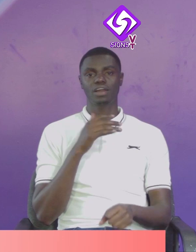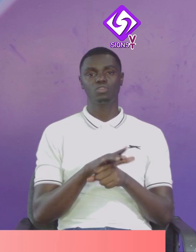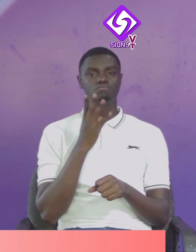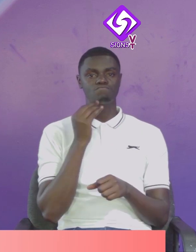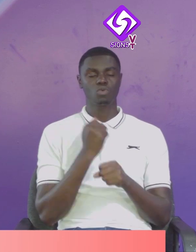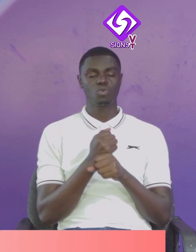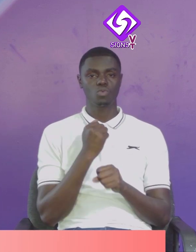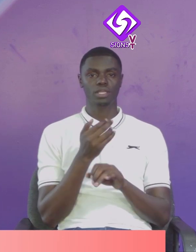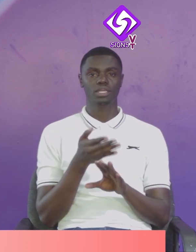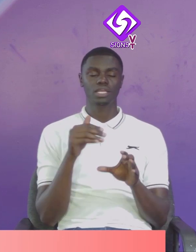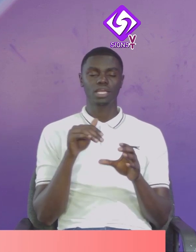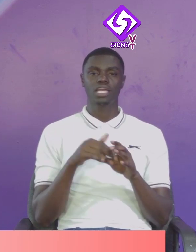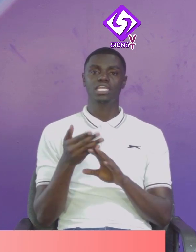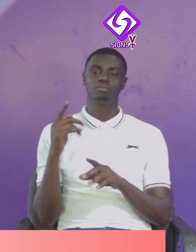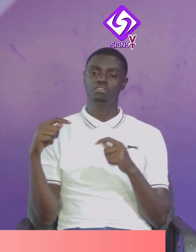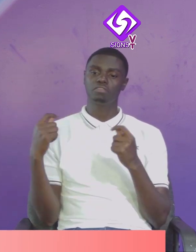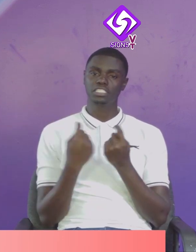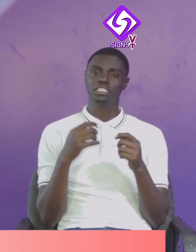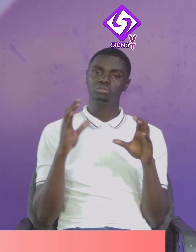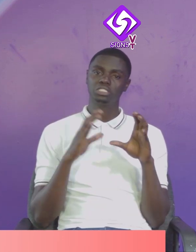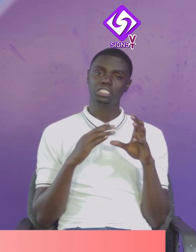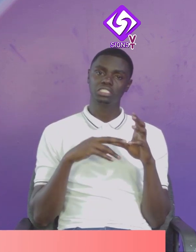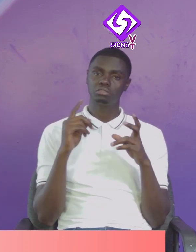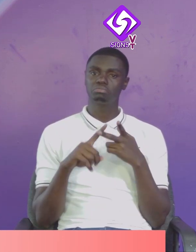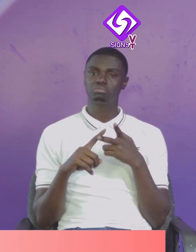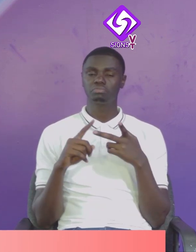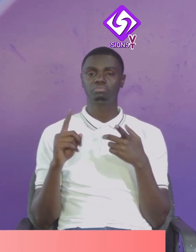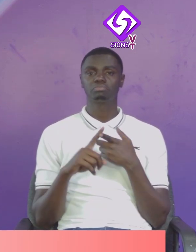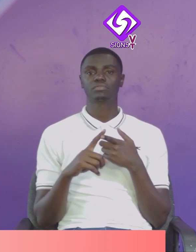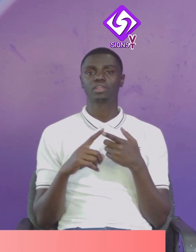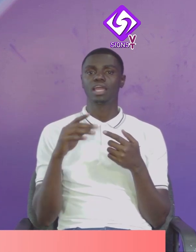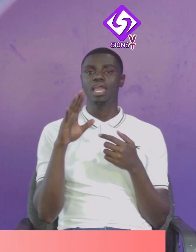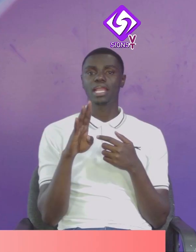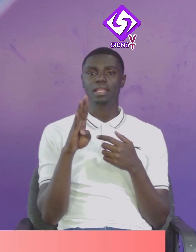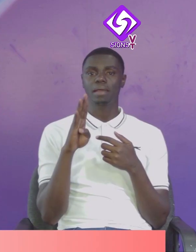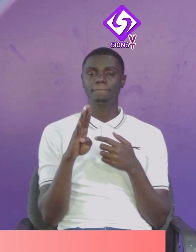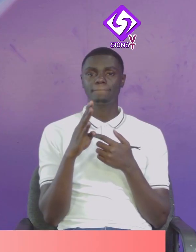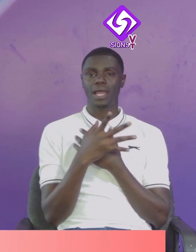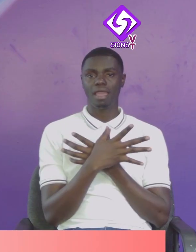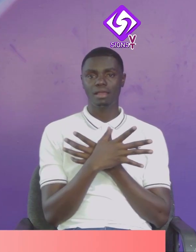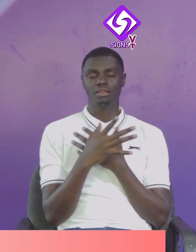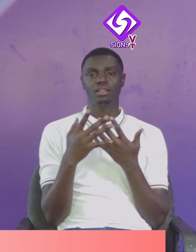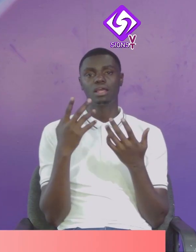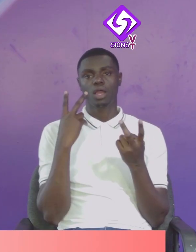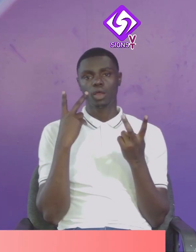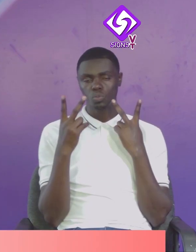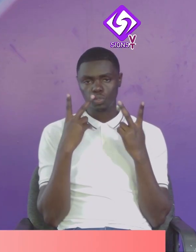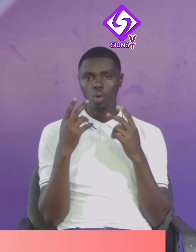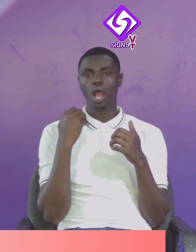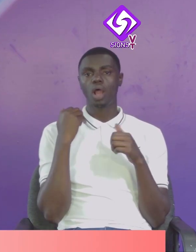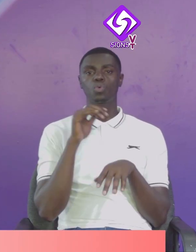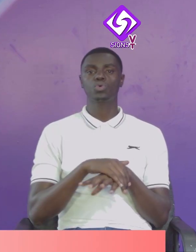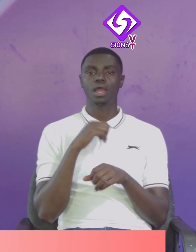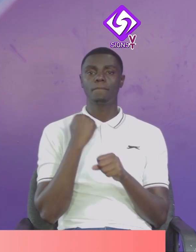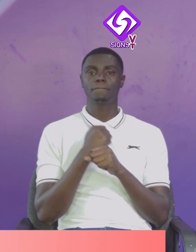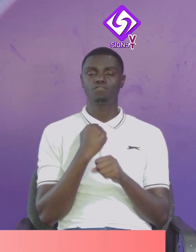working previously with Chelsea, the likes, and the likes of Bayern Munich as well. So it's a commendable performance